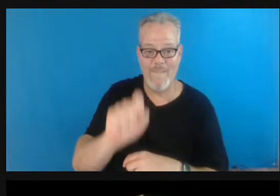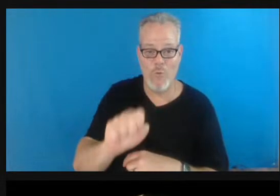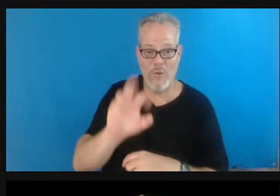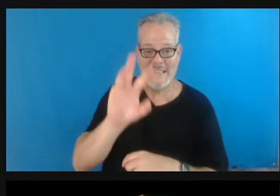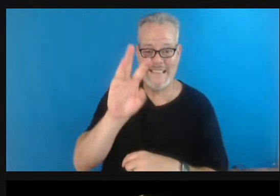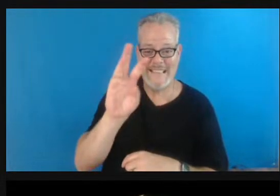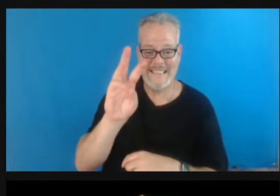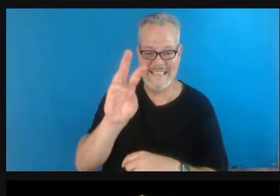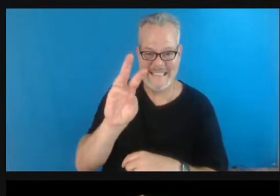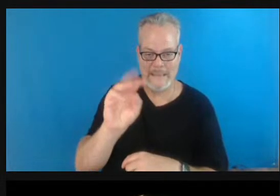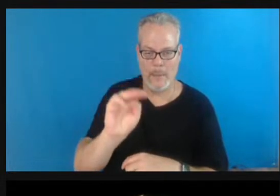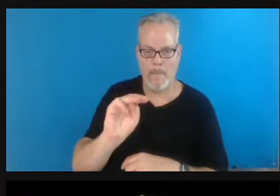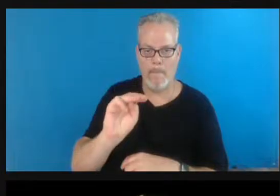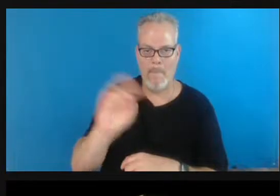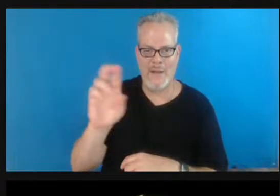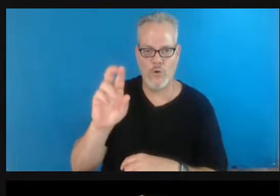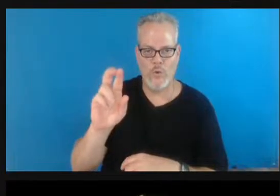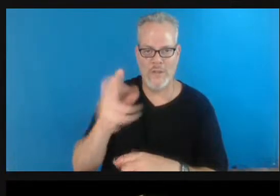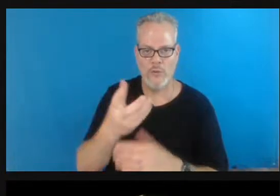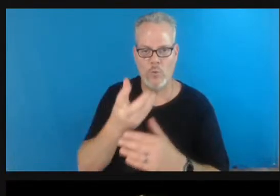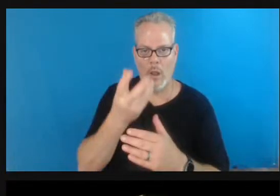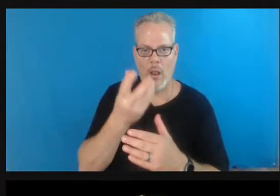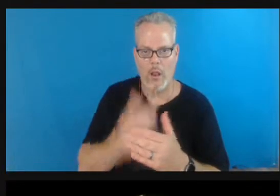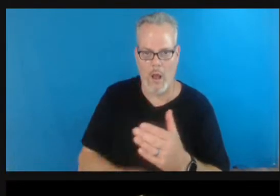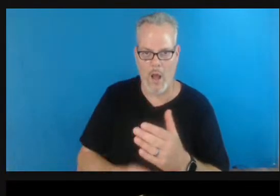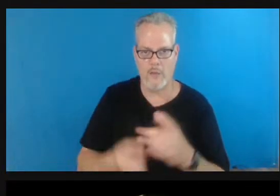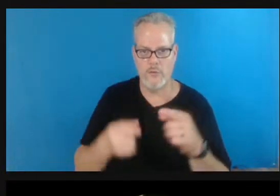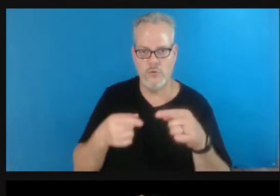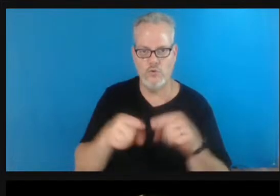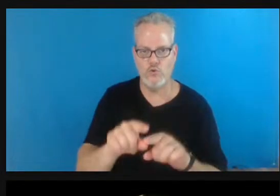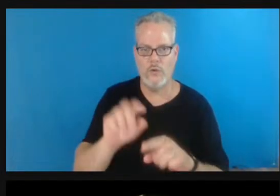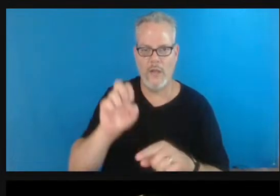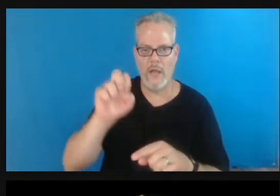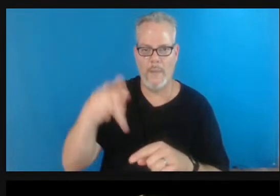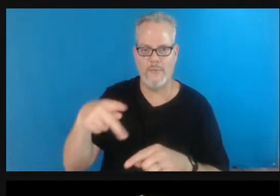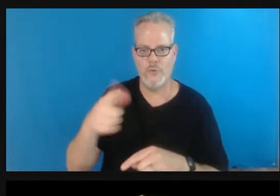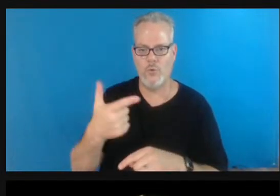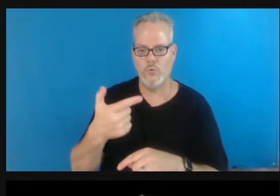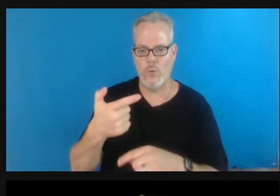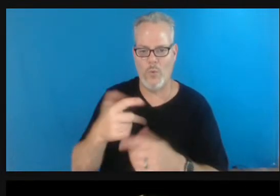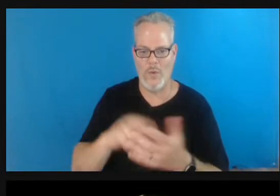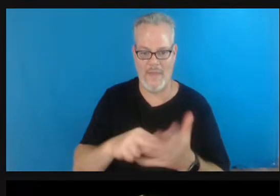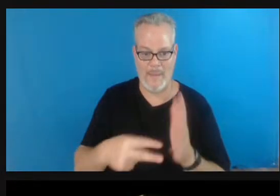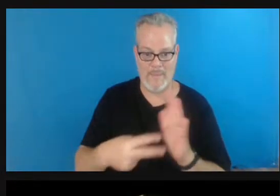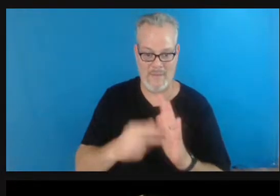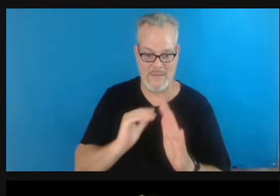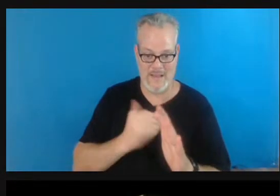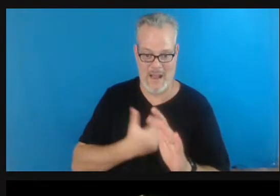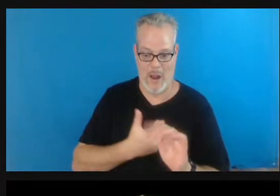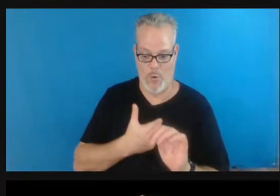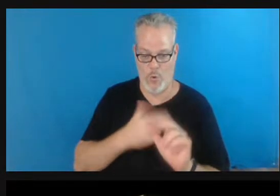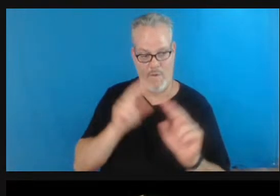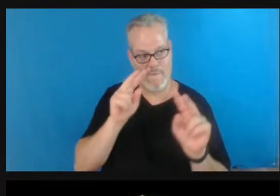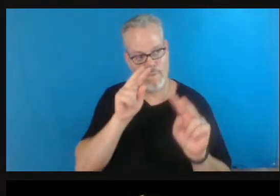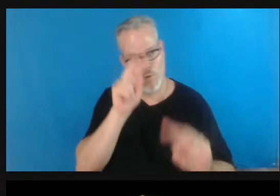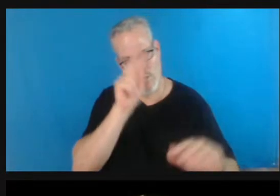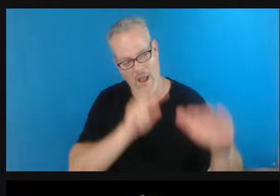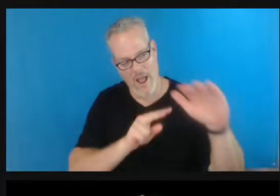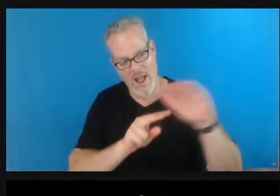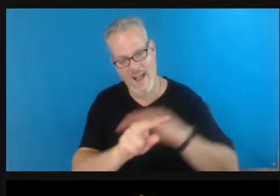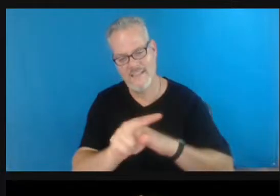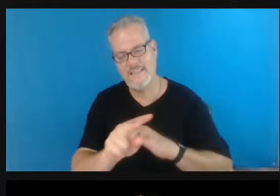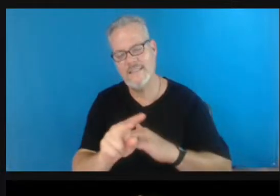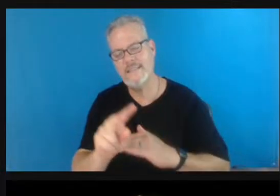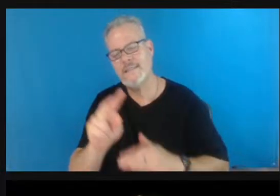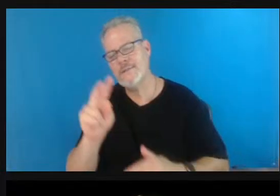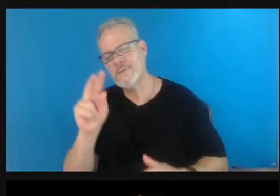episode 21, that's where there are forecasts of 2 to 3 days, or between Saturday and Sunday, or perhaps